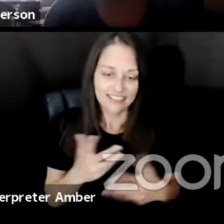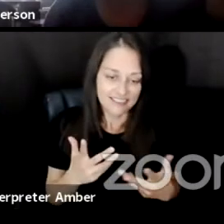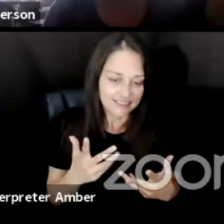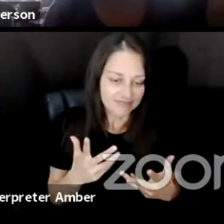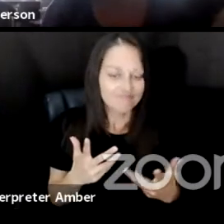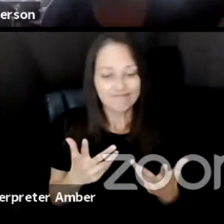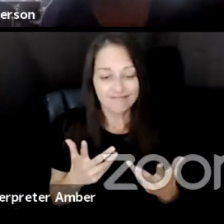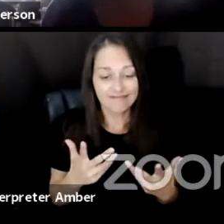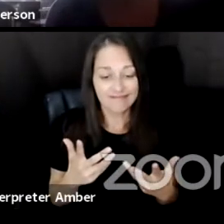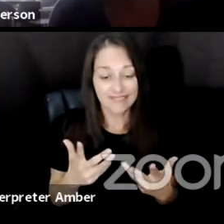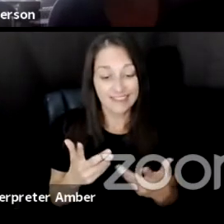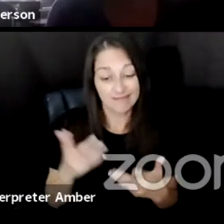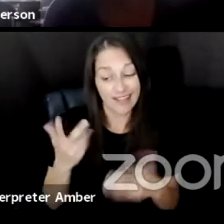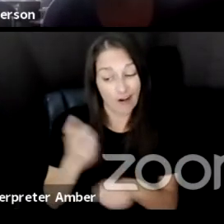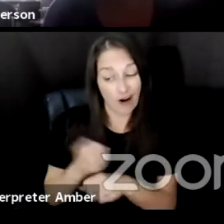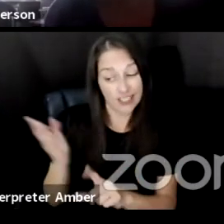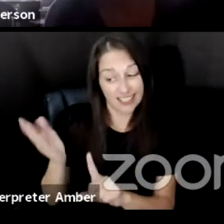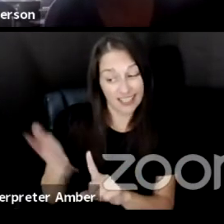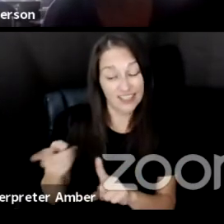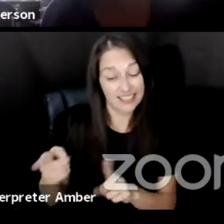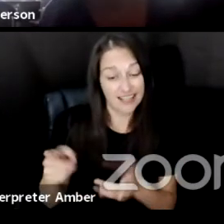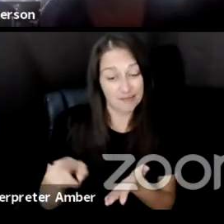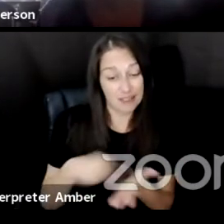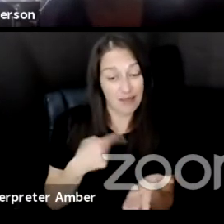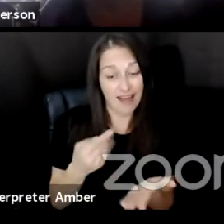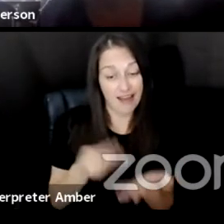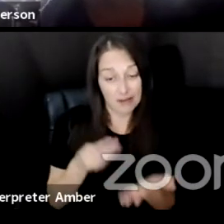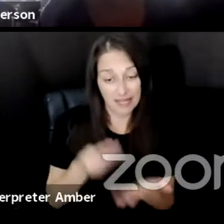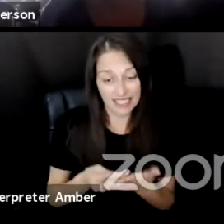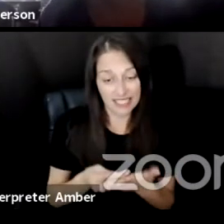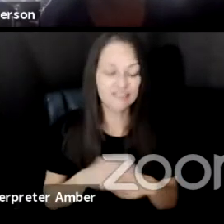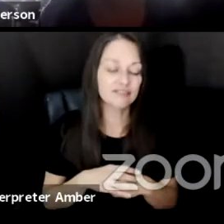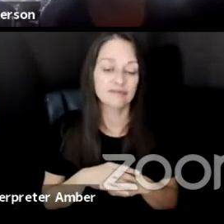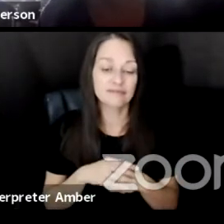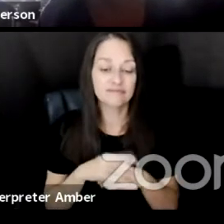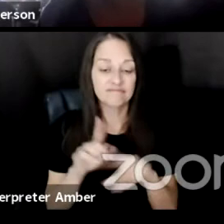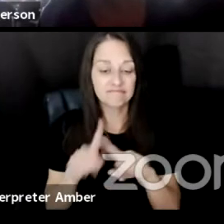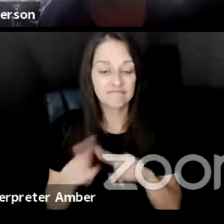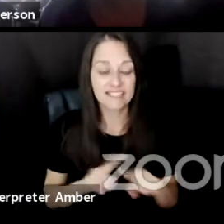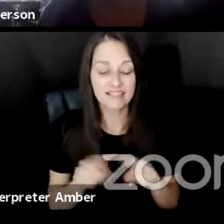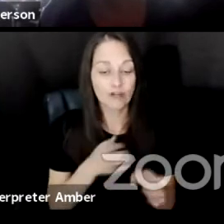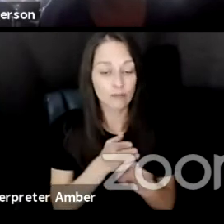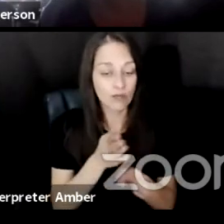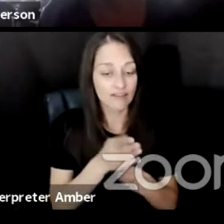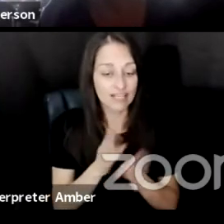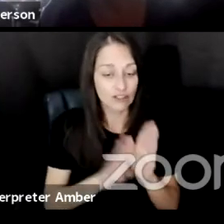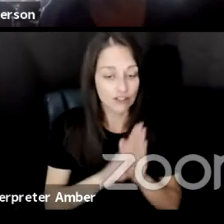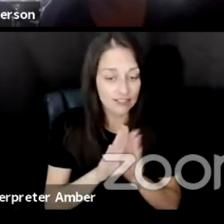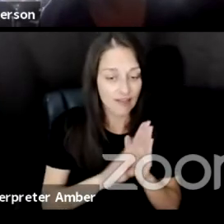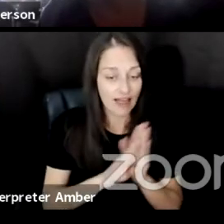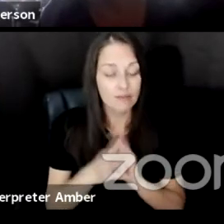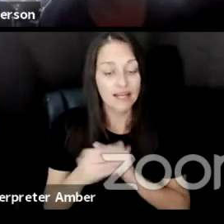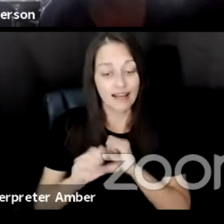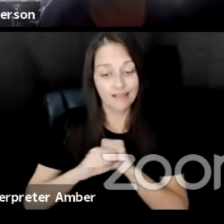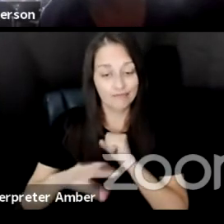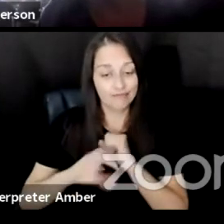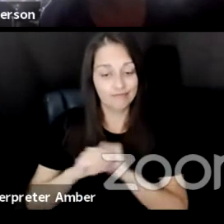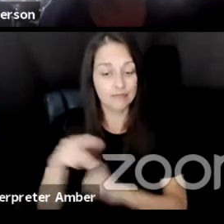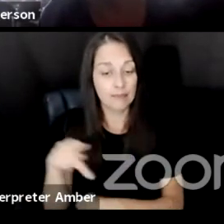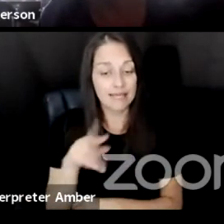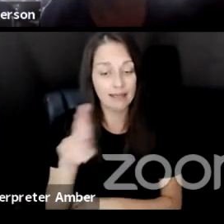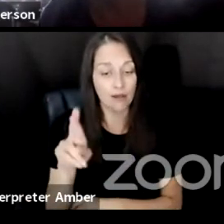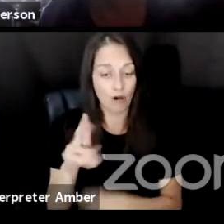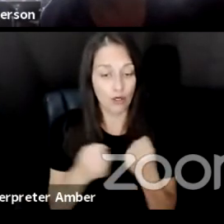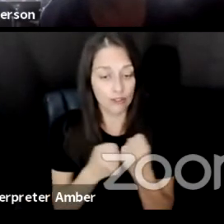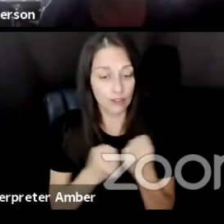view, other special projects. We were talking about different kinds of professional development and even PR support for the smaller